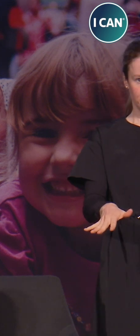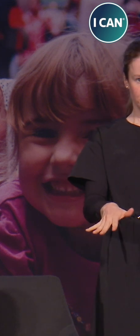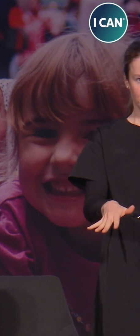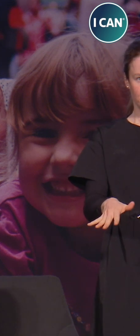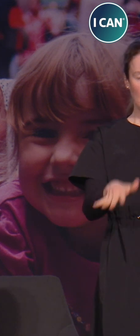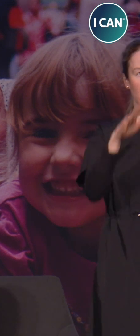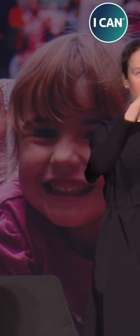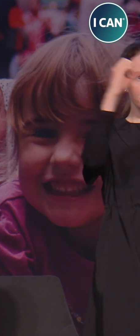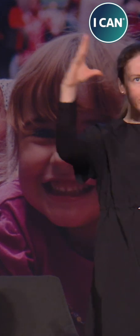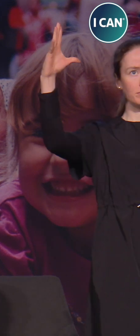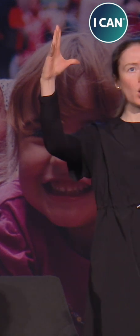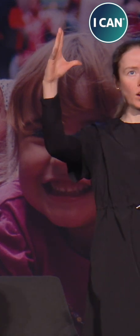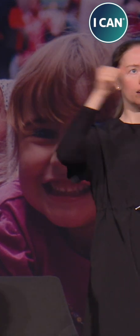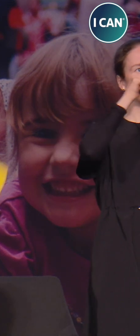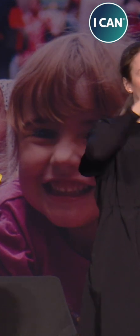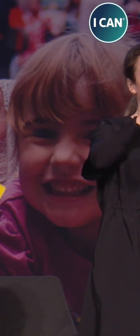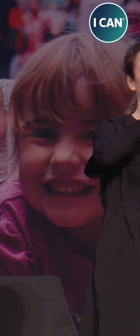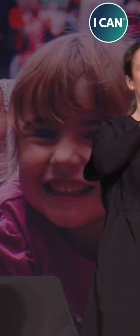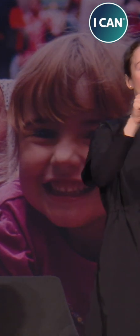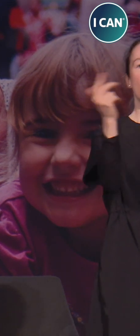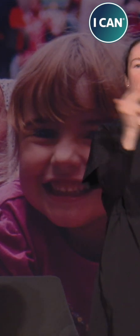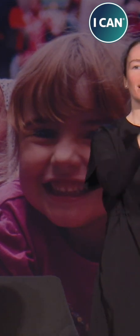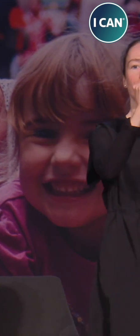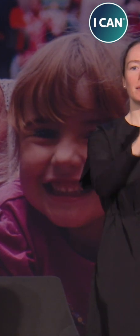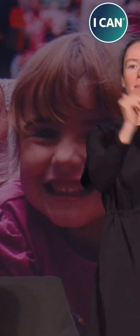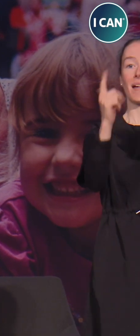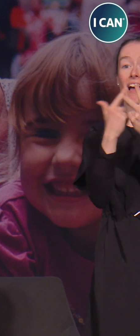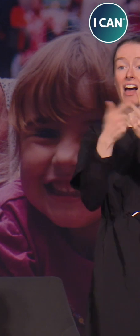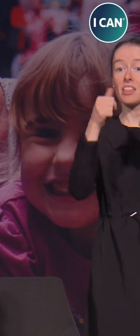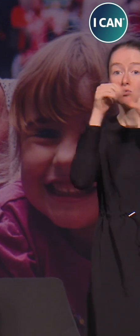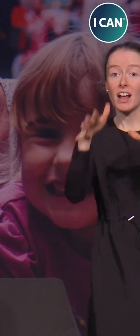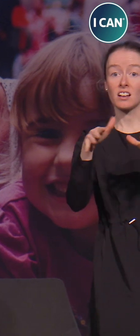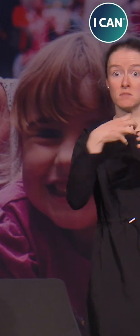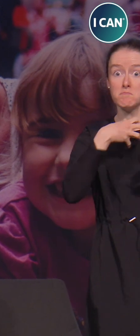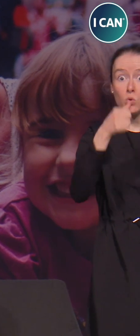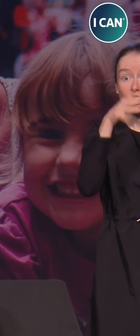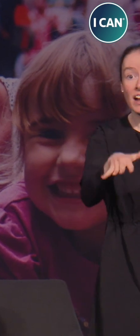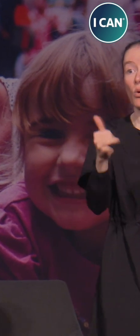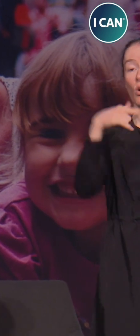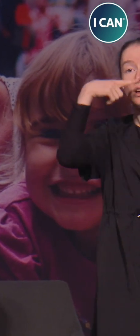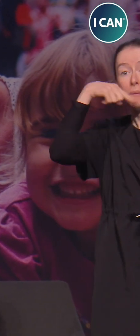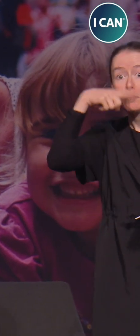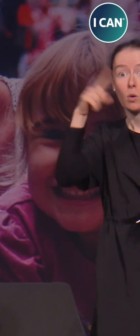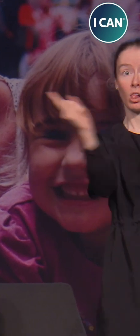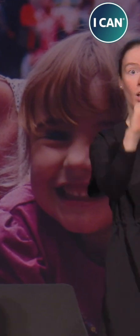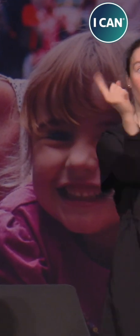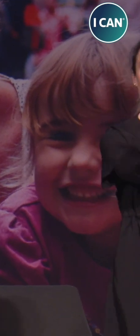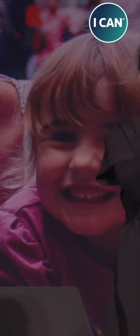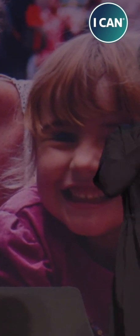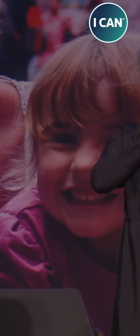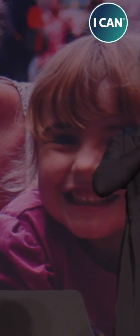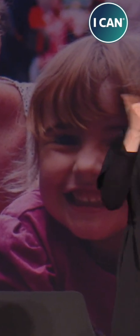add another dragon and other people, plots, even maybe a song, and then it all comes together and it becomes a